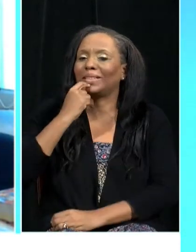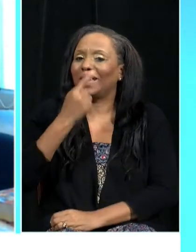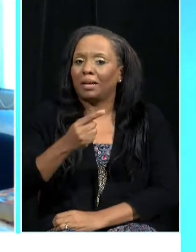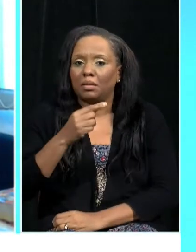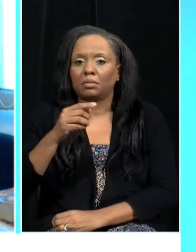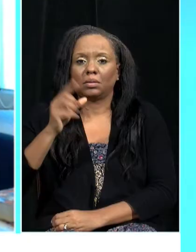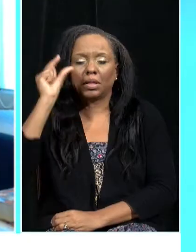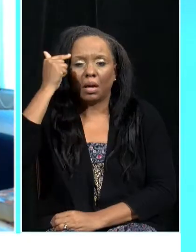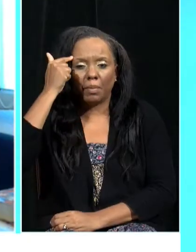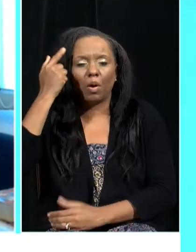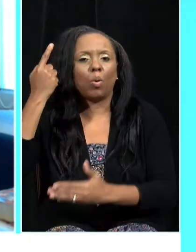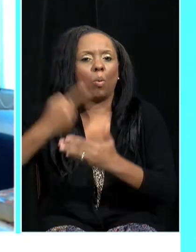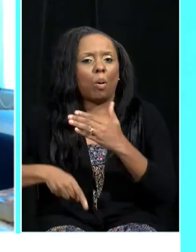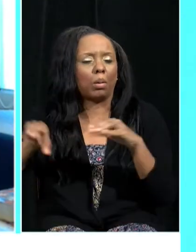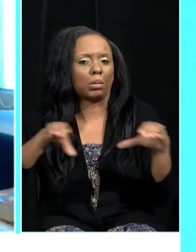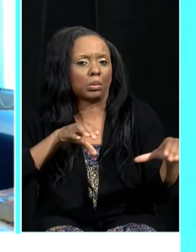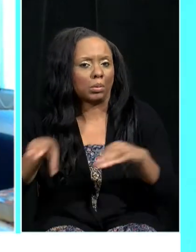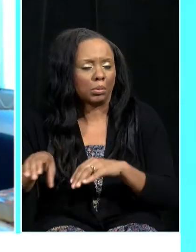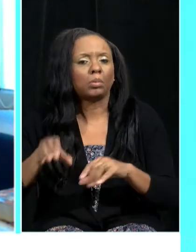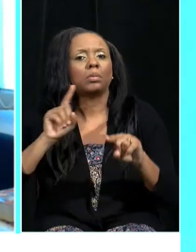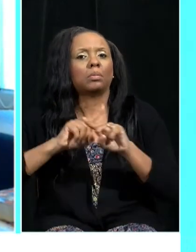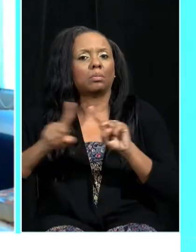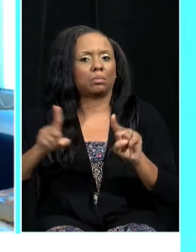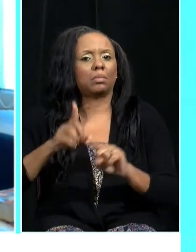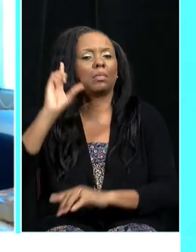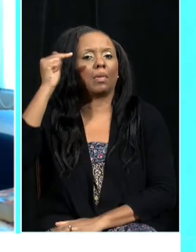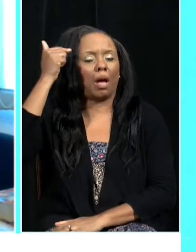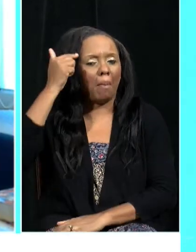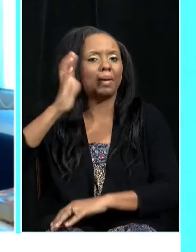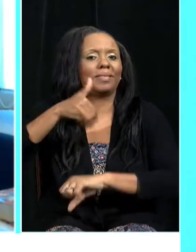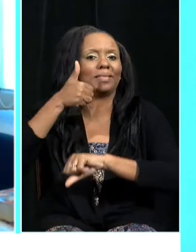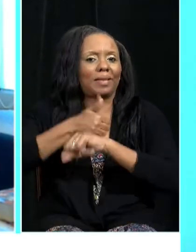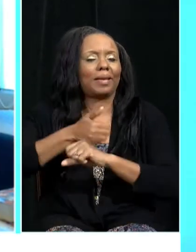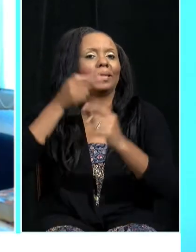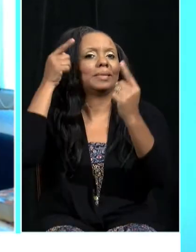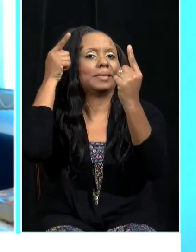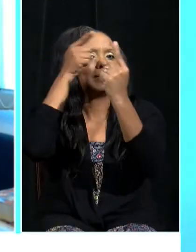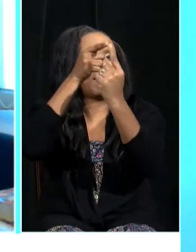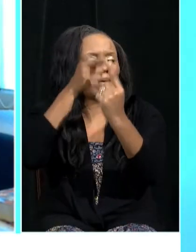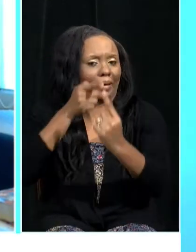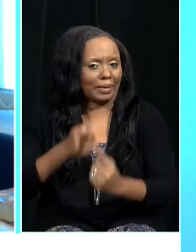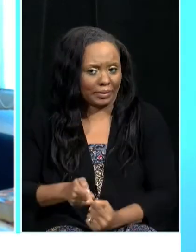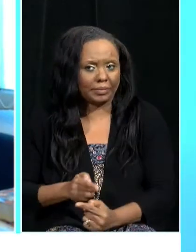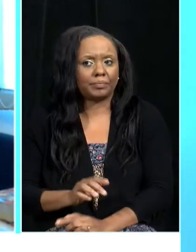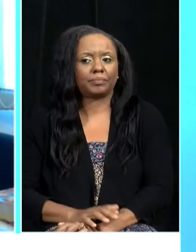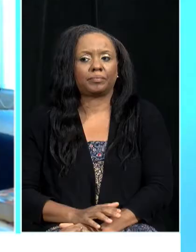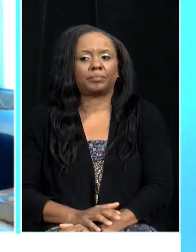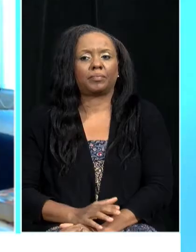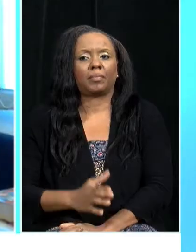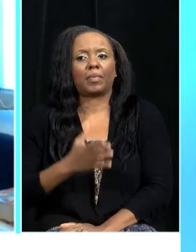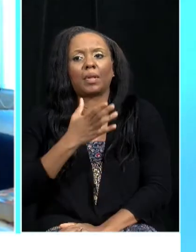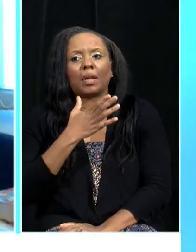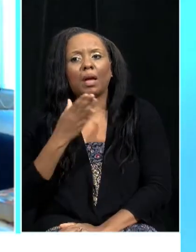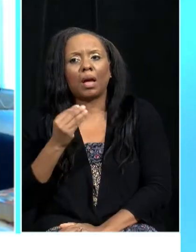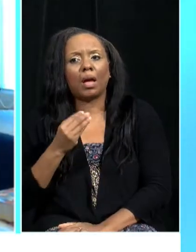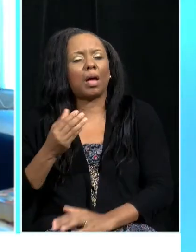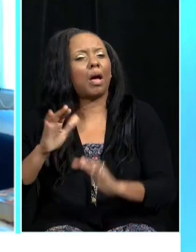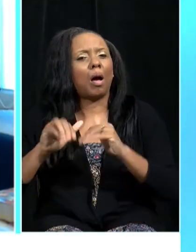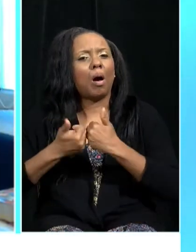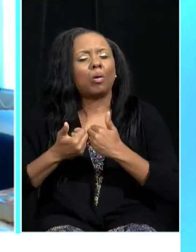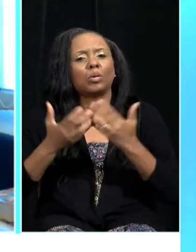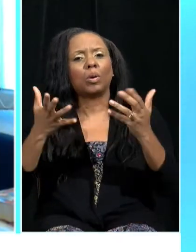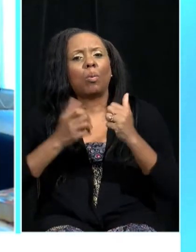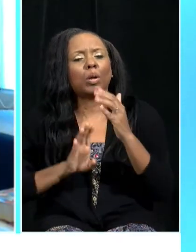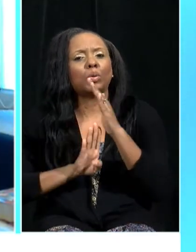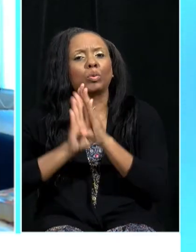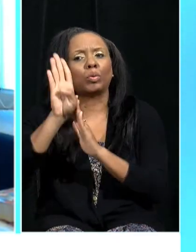paradigm or understanding, and that is that the attempt is to promote financial sector-led growth,